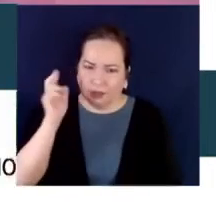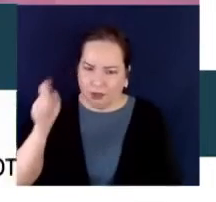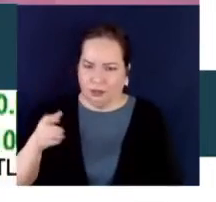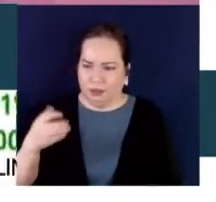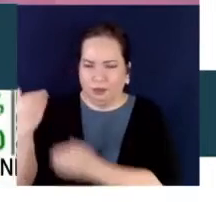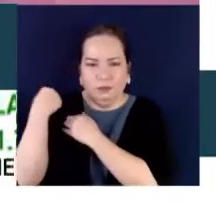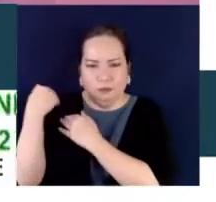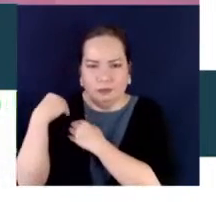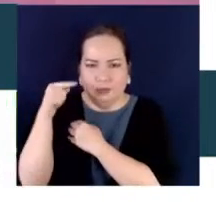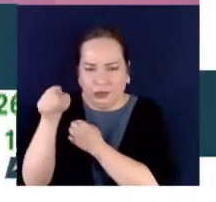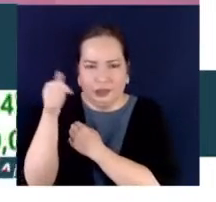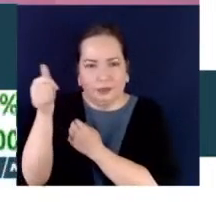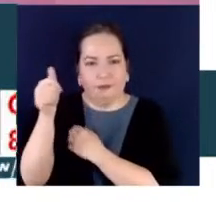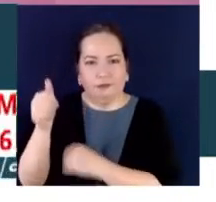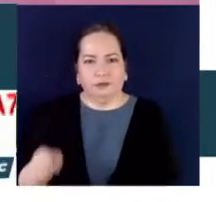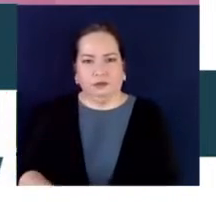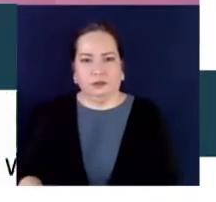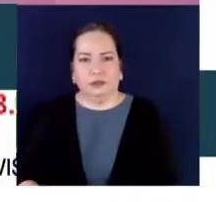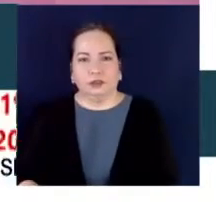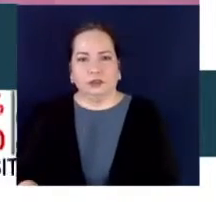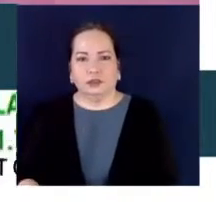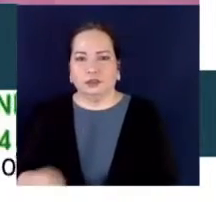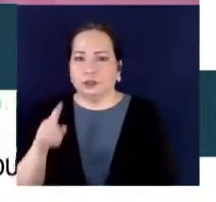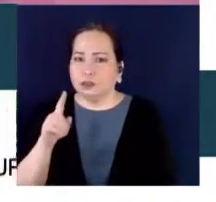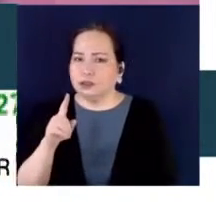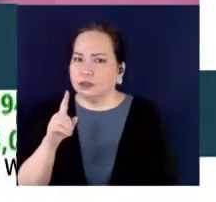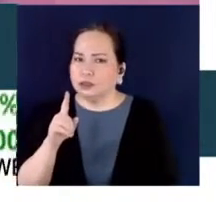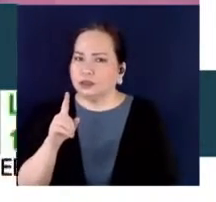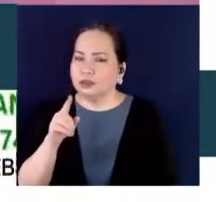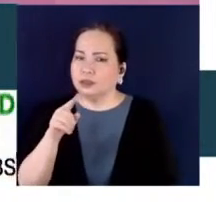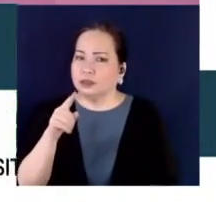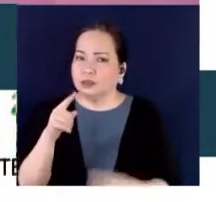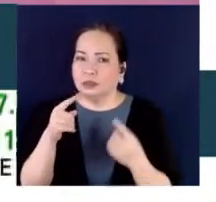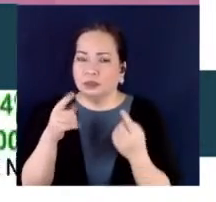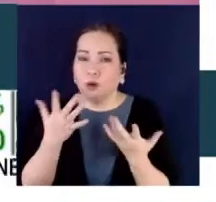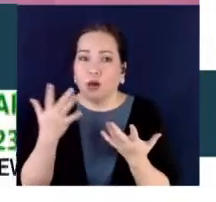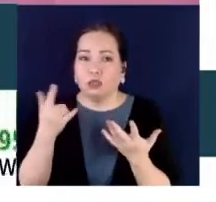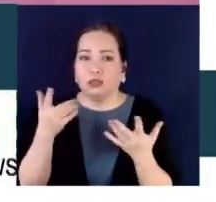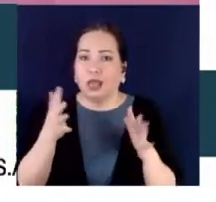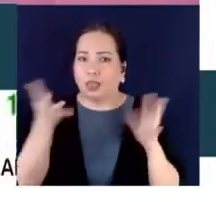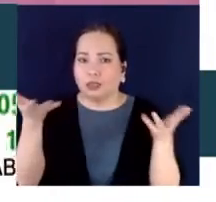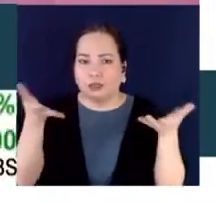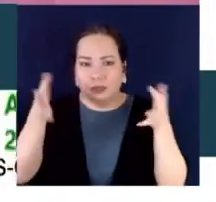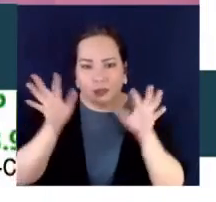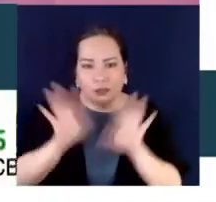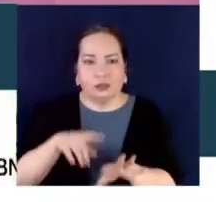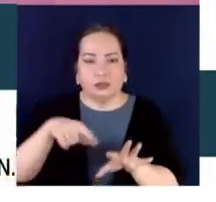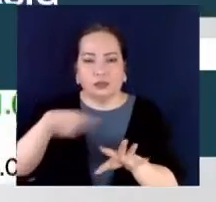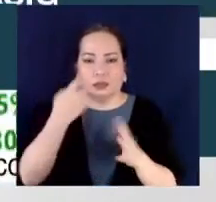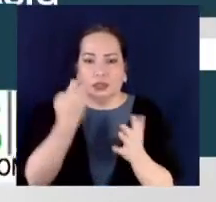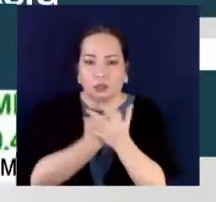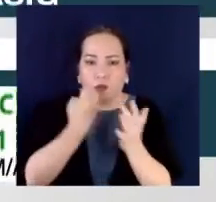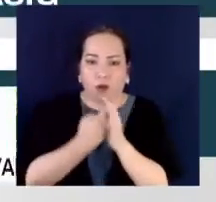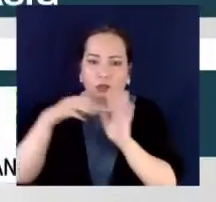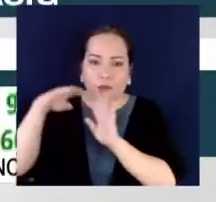not only of the economy, but also the health situation of our countrymen.